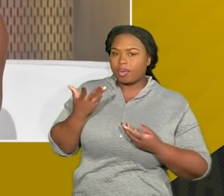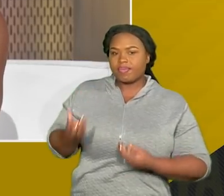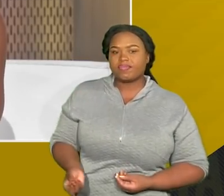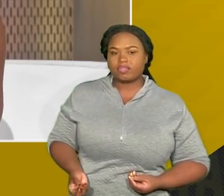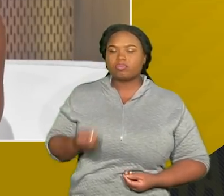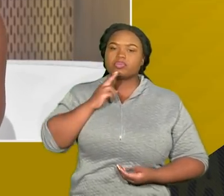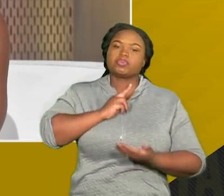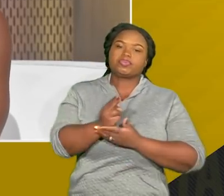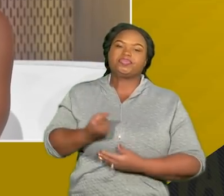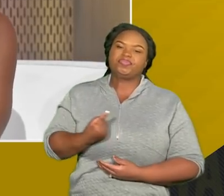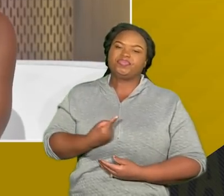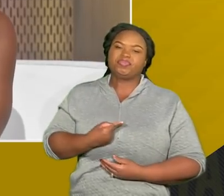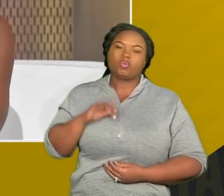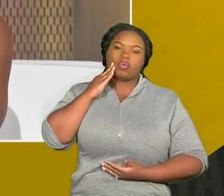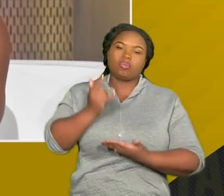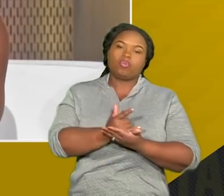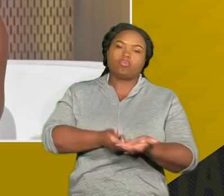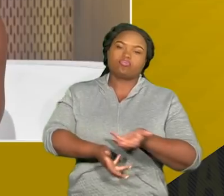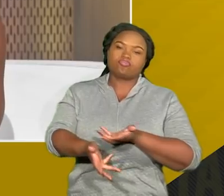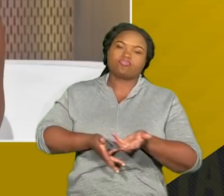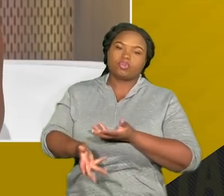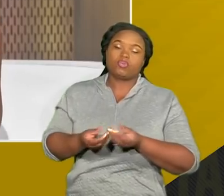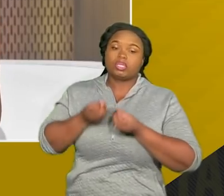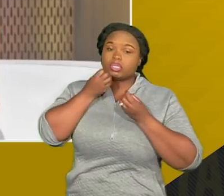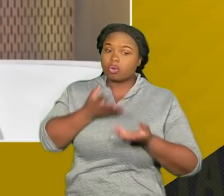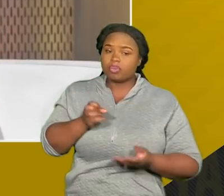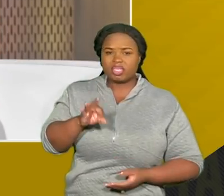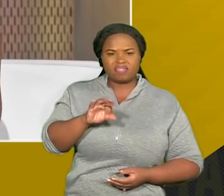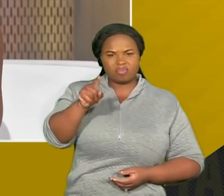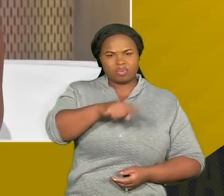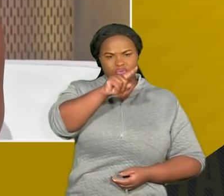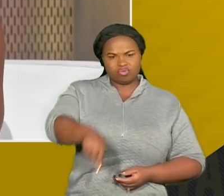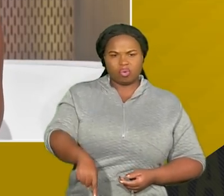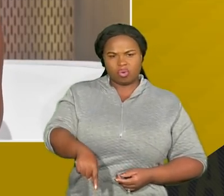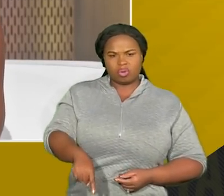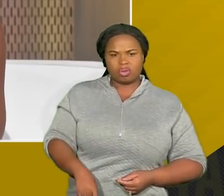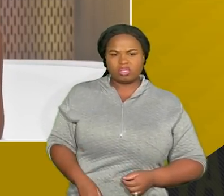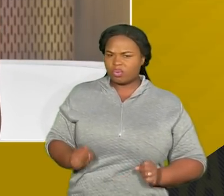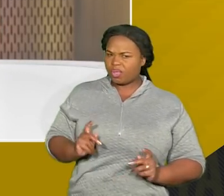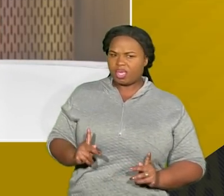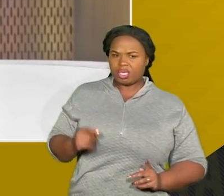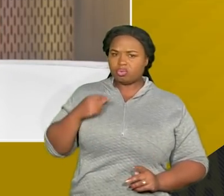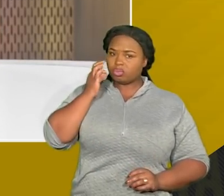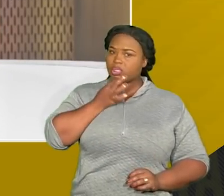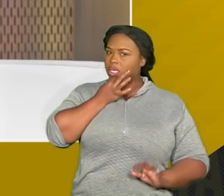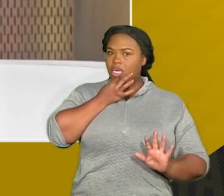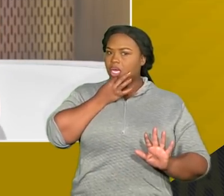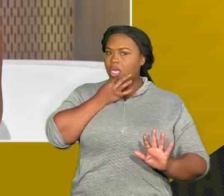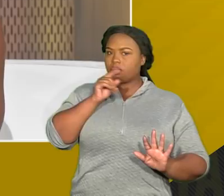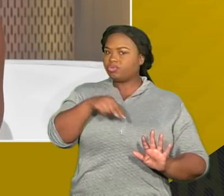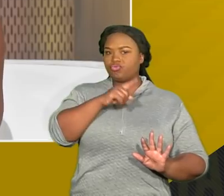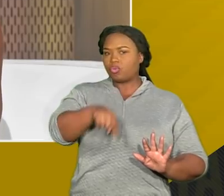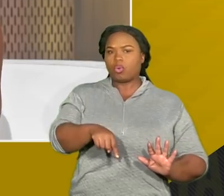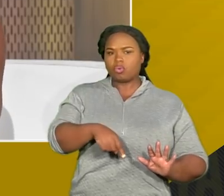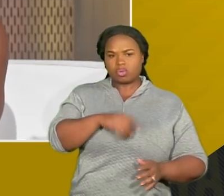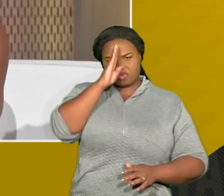be honest with yourself towards the conversation that you were not having. If I'm totally wrong about what I'm finding about you, it's okay to tell me that. It's okay